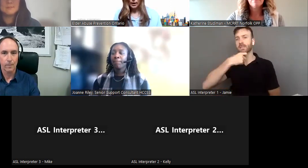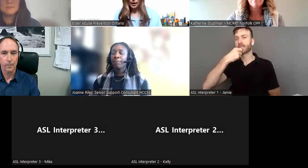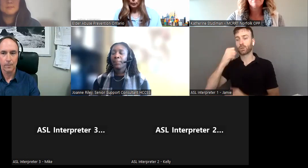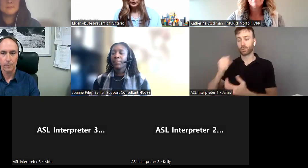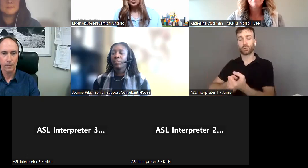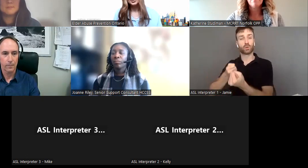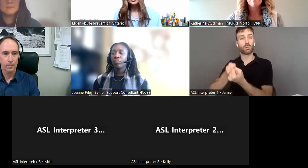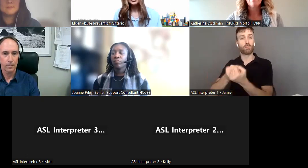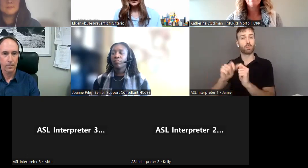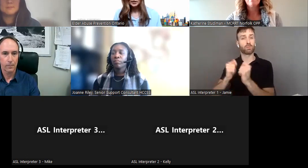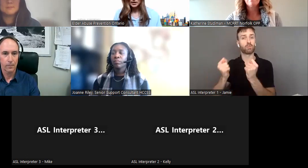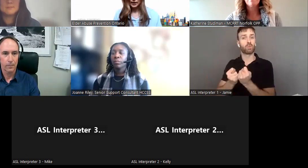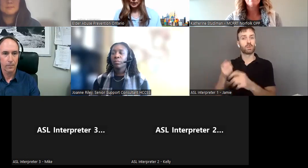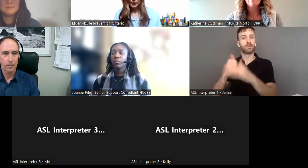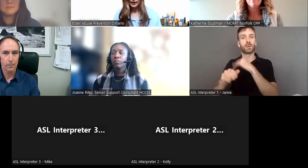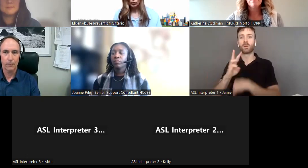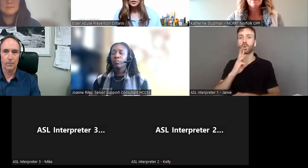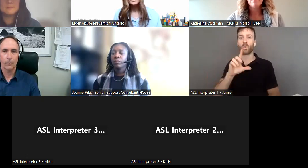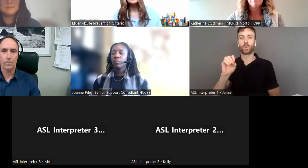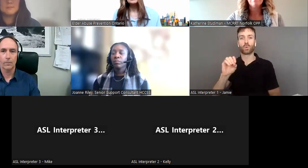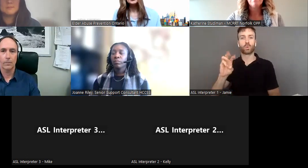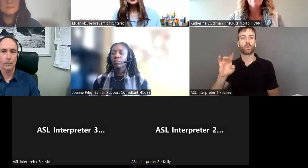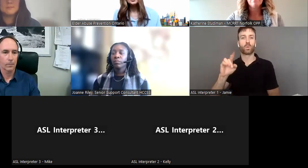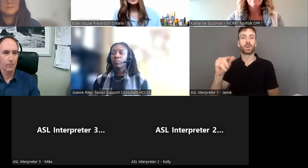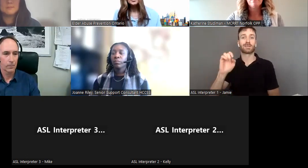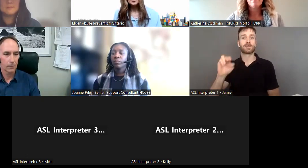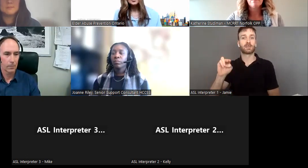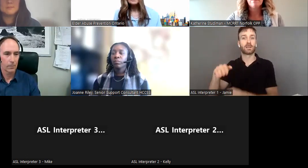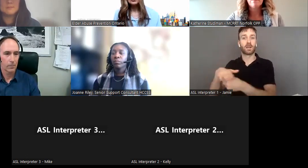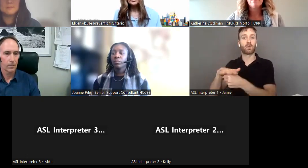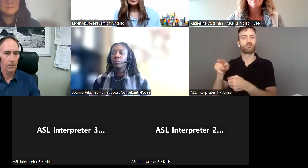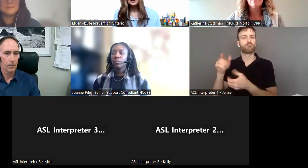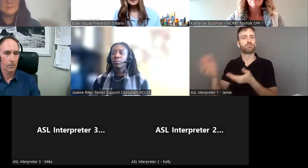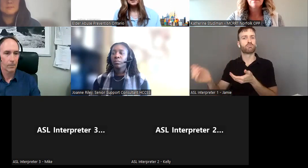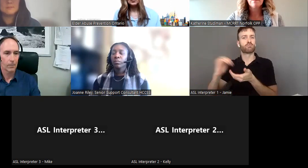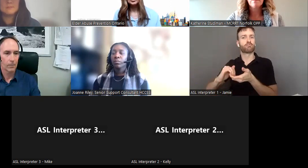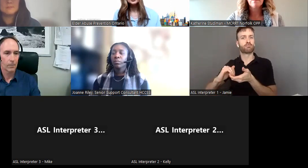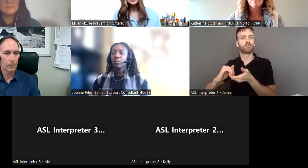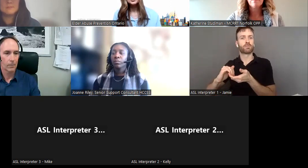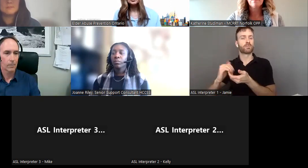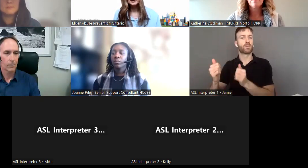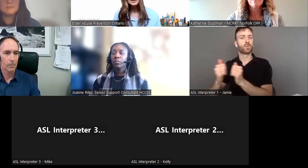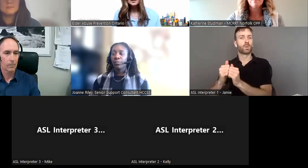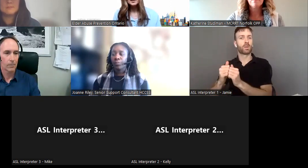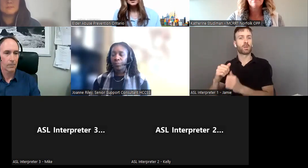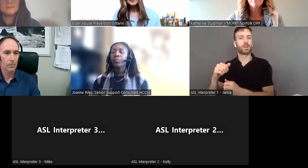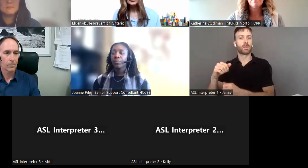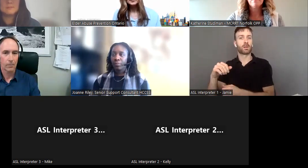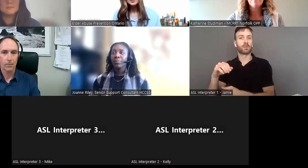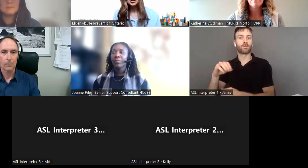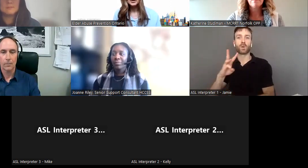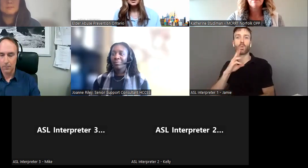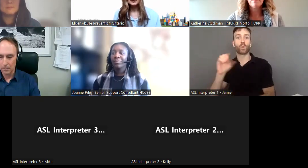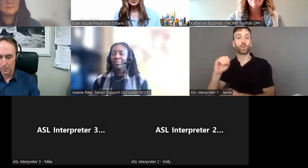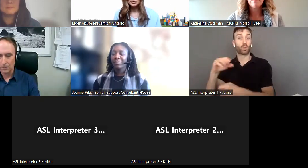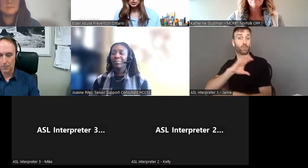team with the Waterloo, Wellington area, and works in collaboration with the Waterloo Regional Police